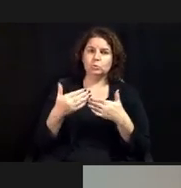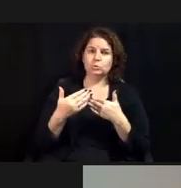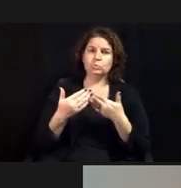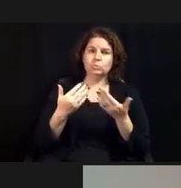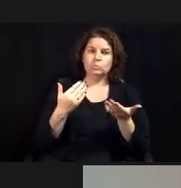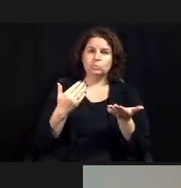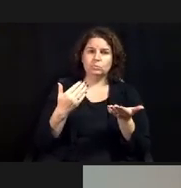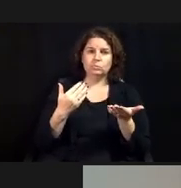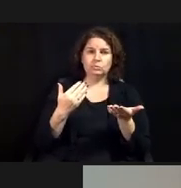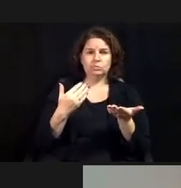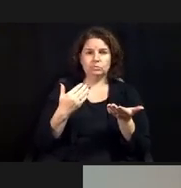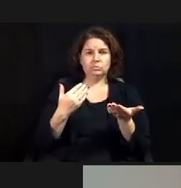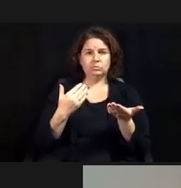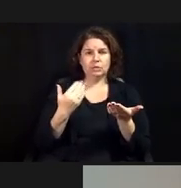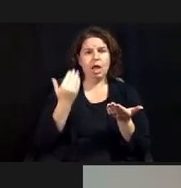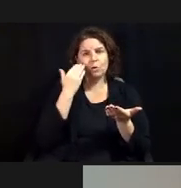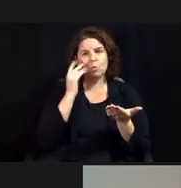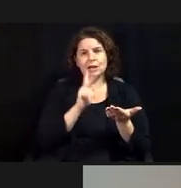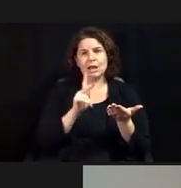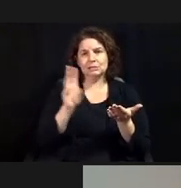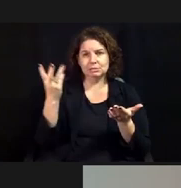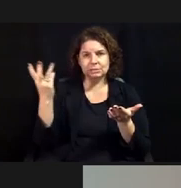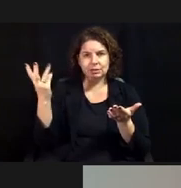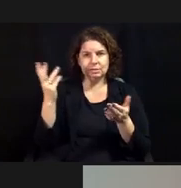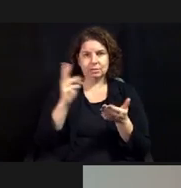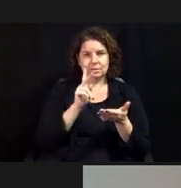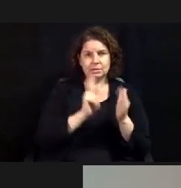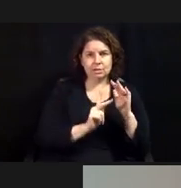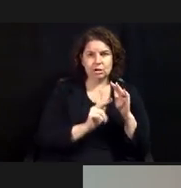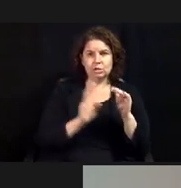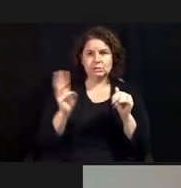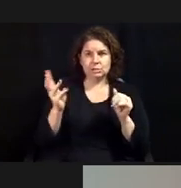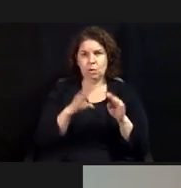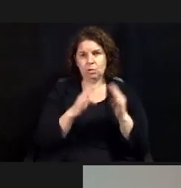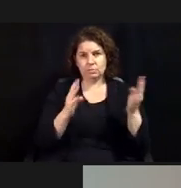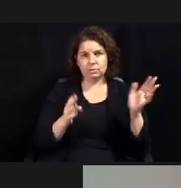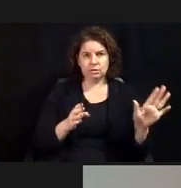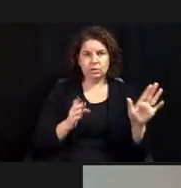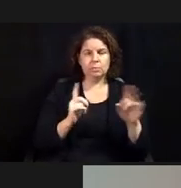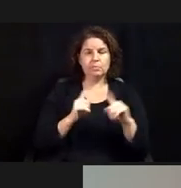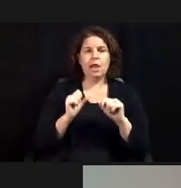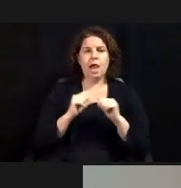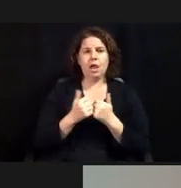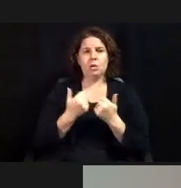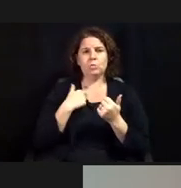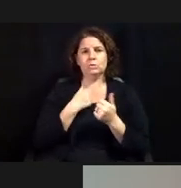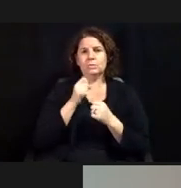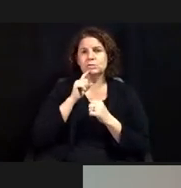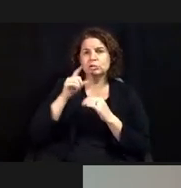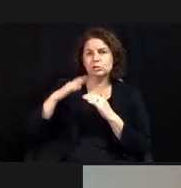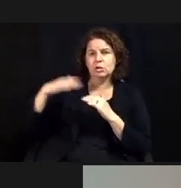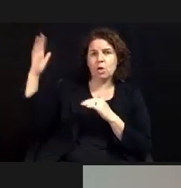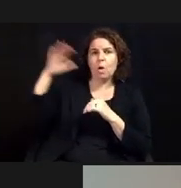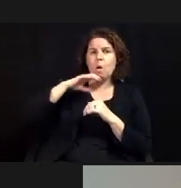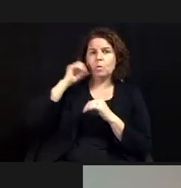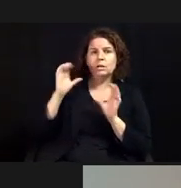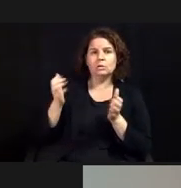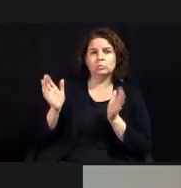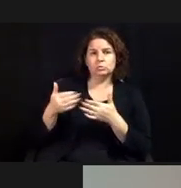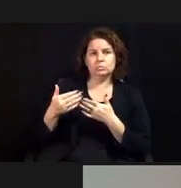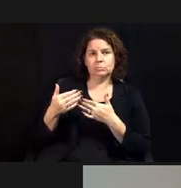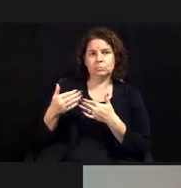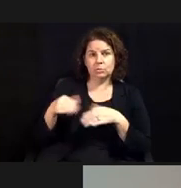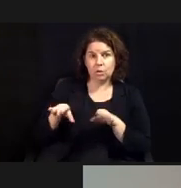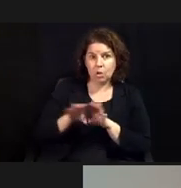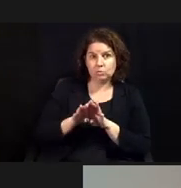6, I should say, open through the waiver process. How can we keep those older classrooms of schools closed when there are proven